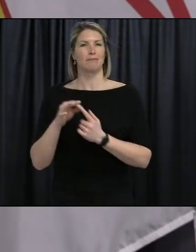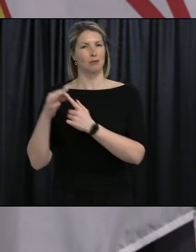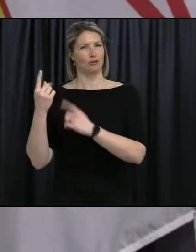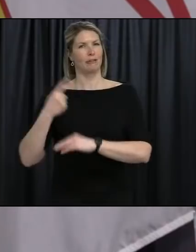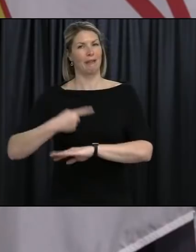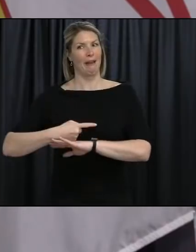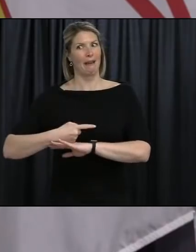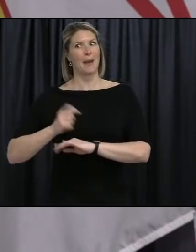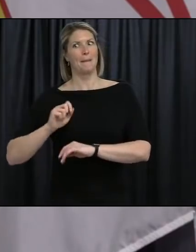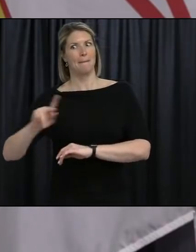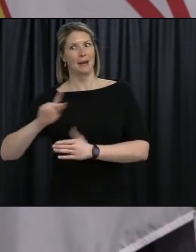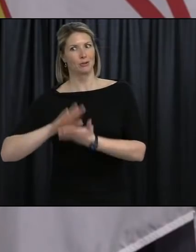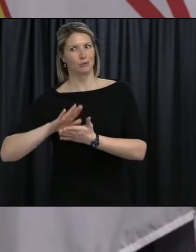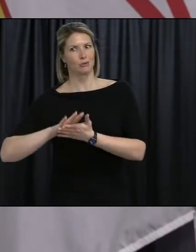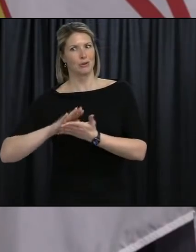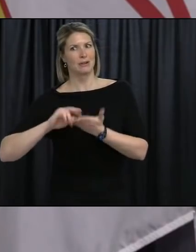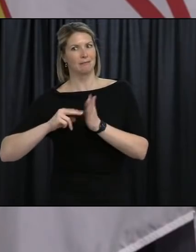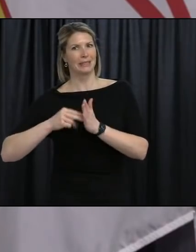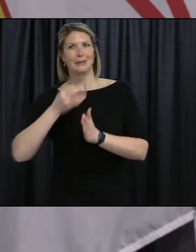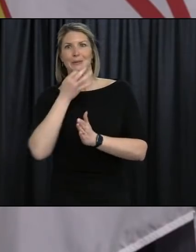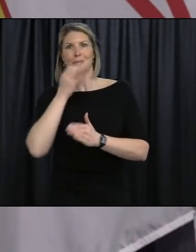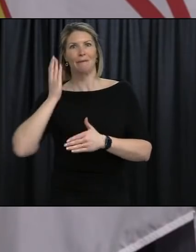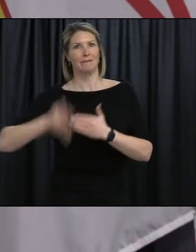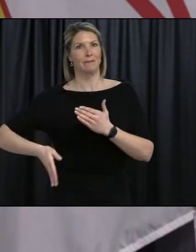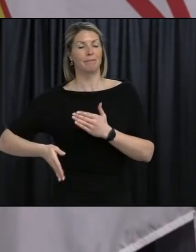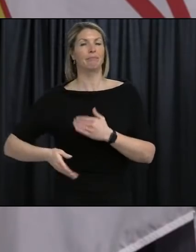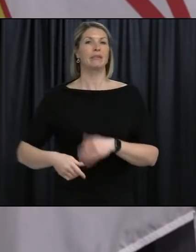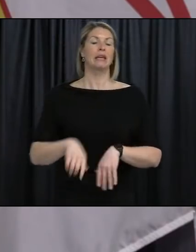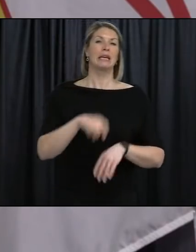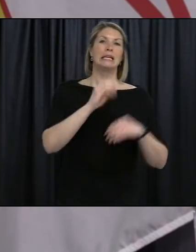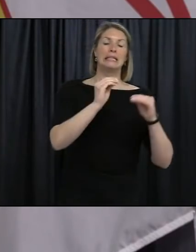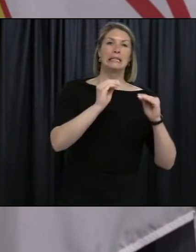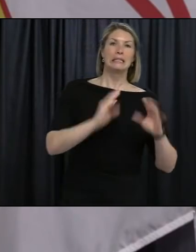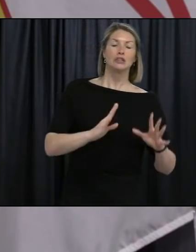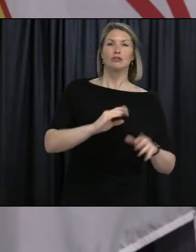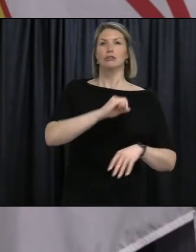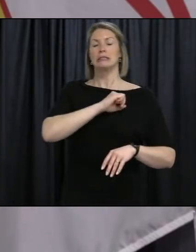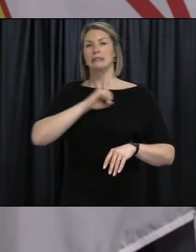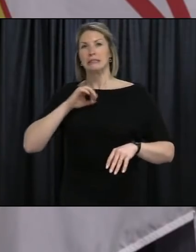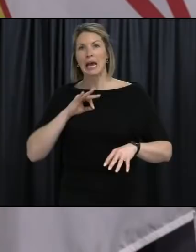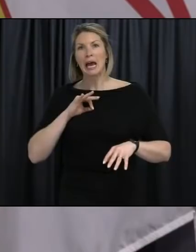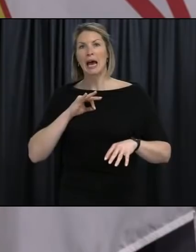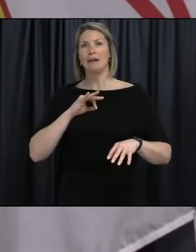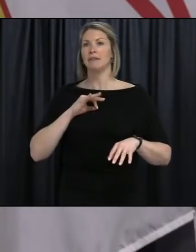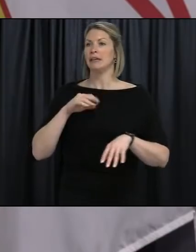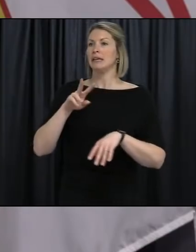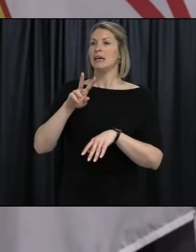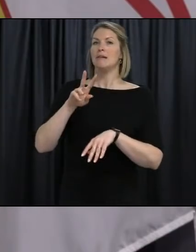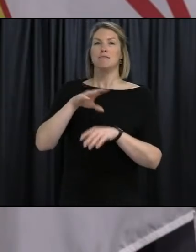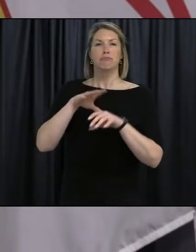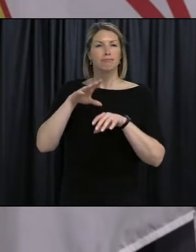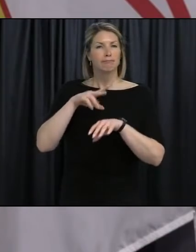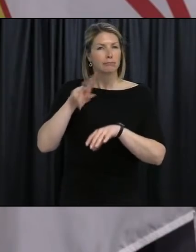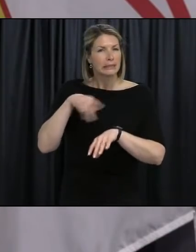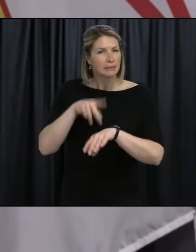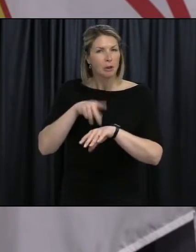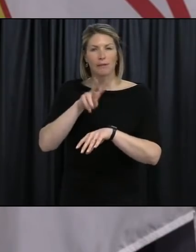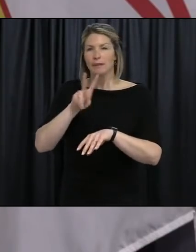teachers, administrators, and support staff, thank you. Thank you for your continued professionalism during these trying